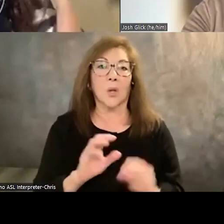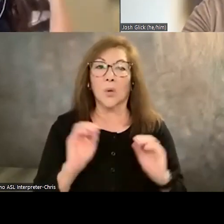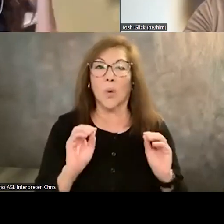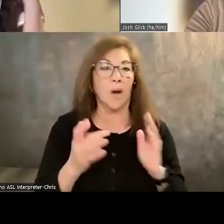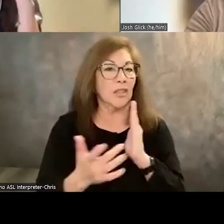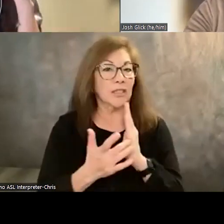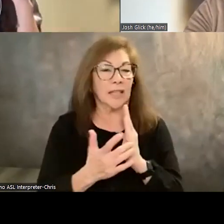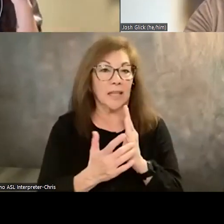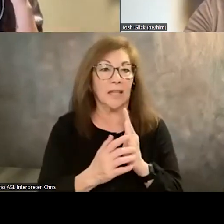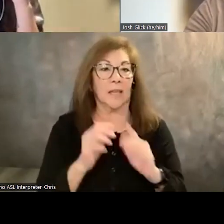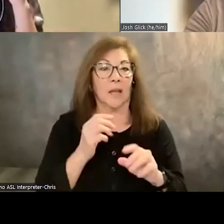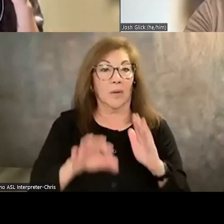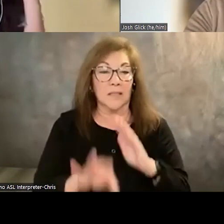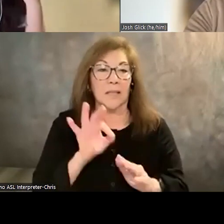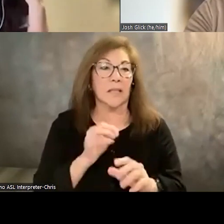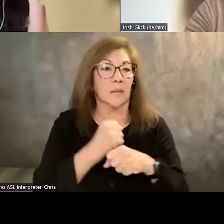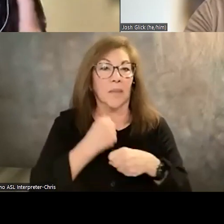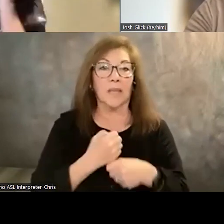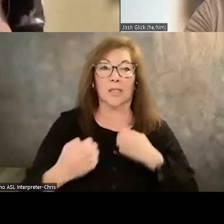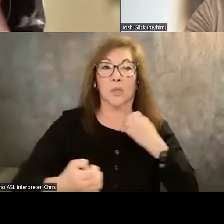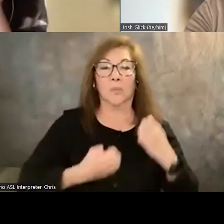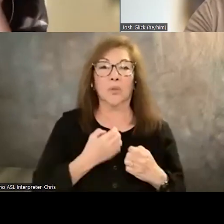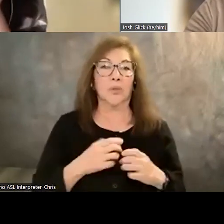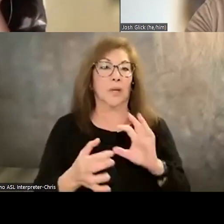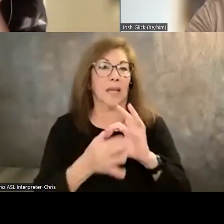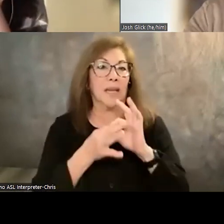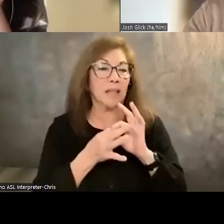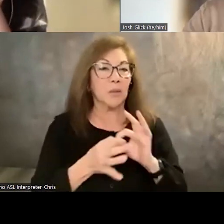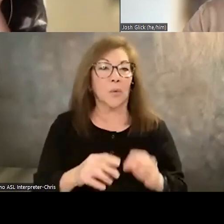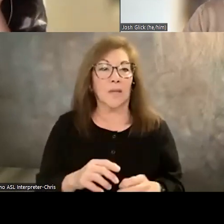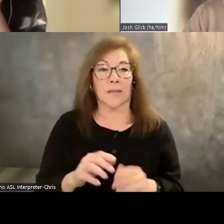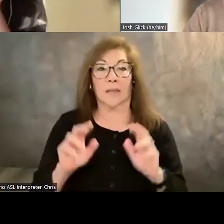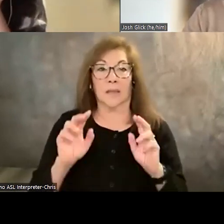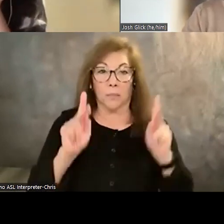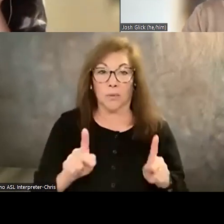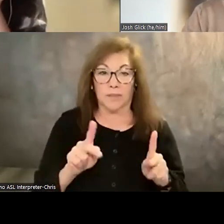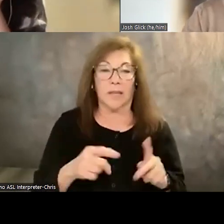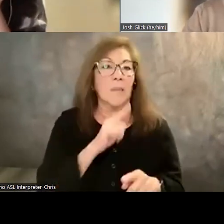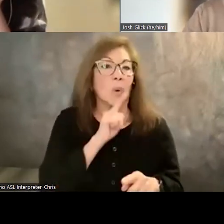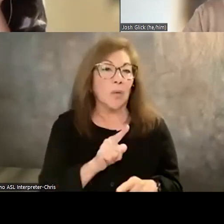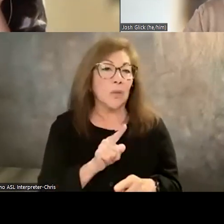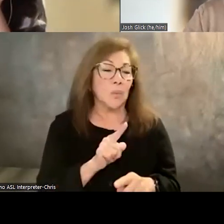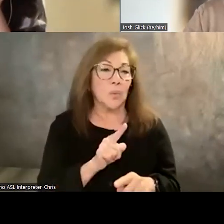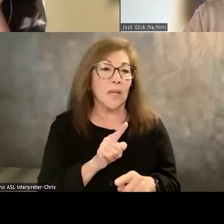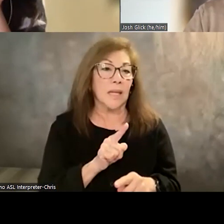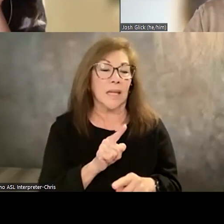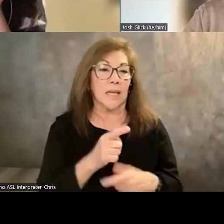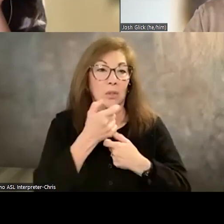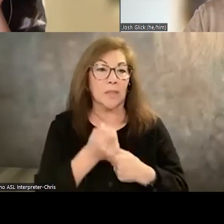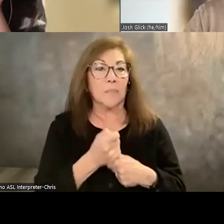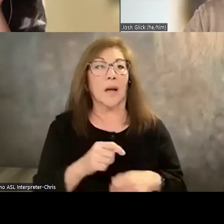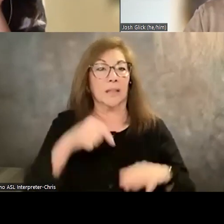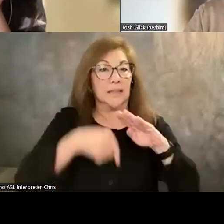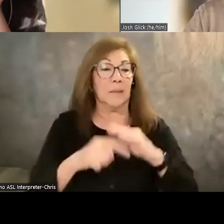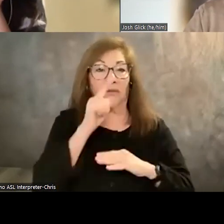discovered, generate this emotional connection with the subject. Because what's quite uncanny and powerful about deepfakes is that